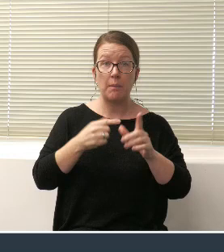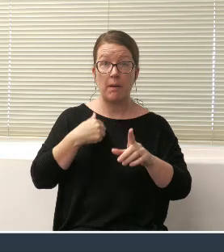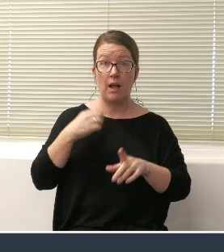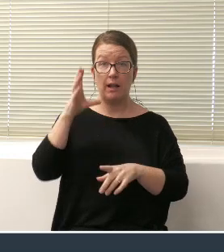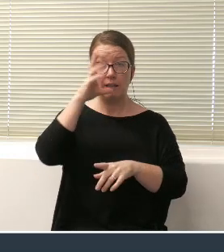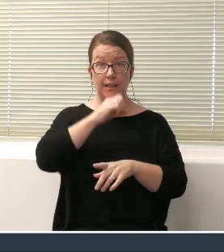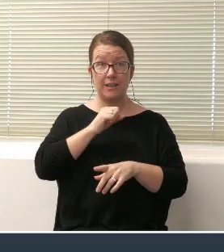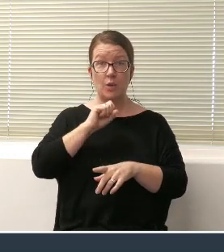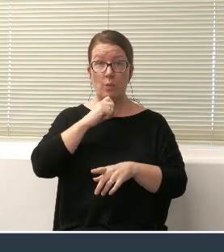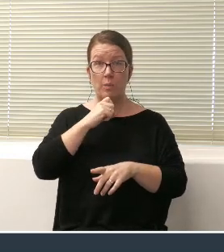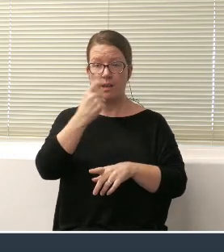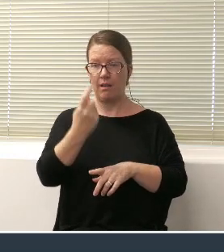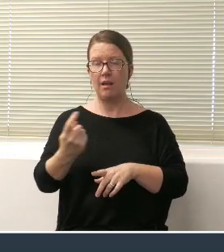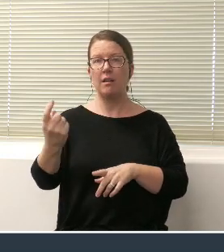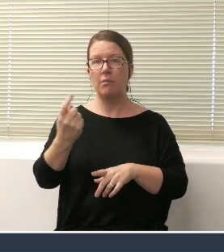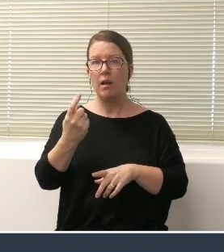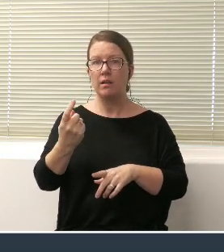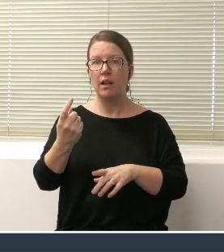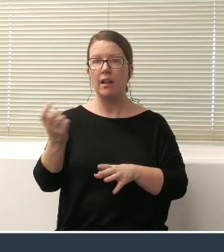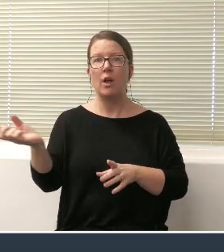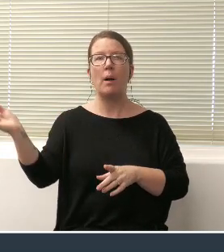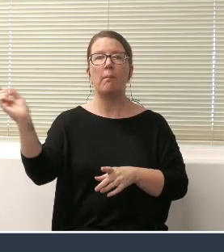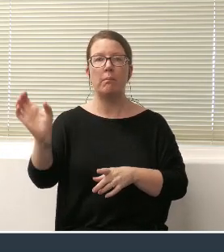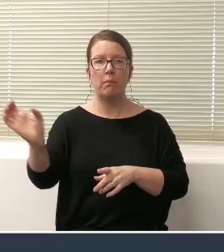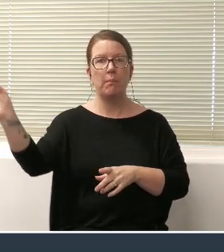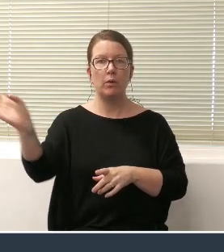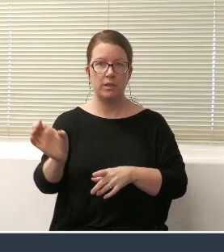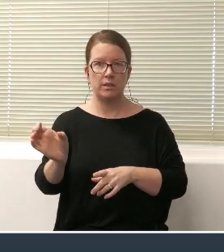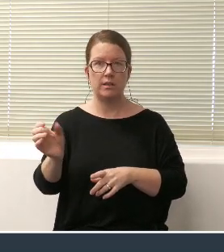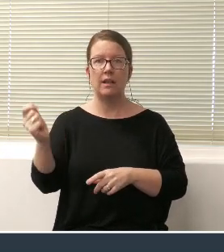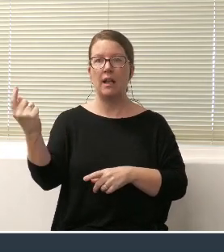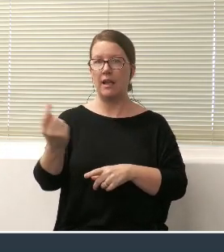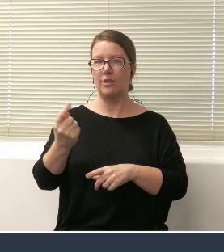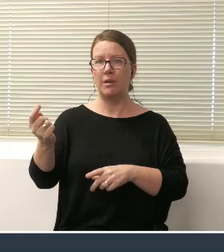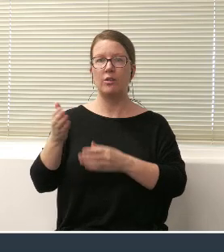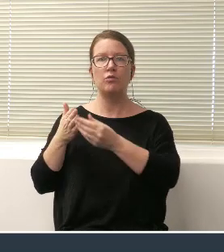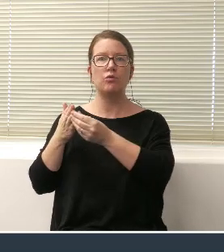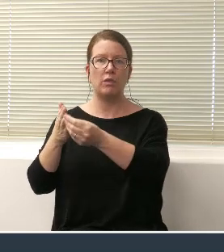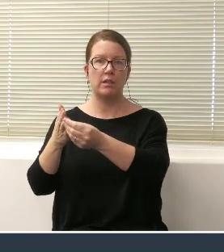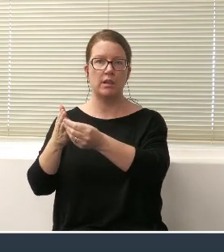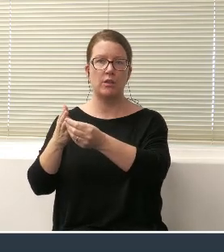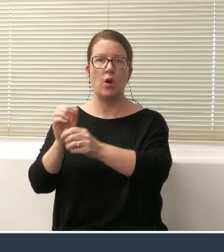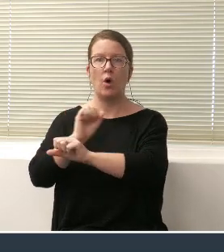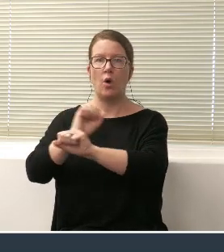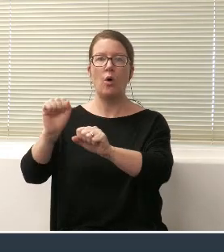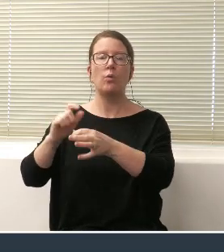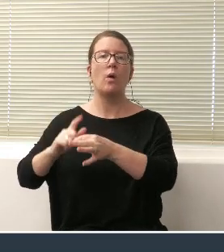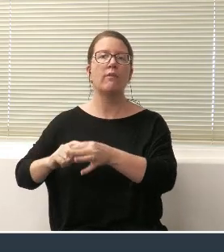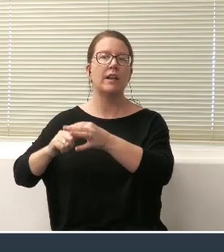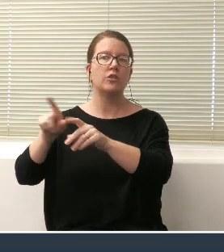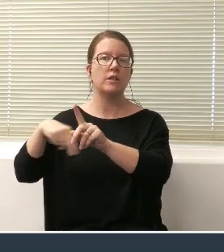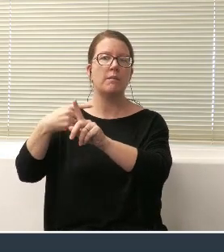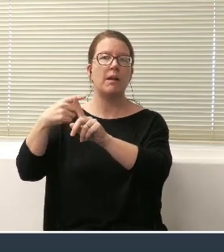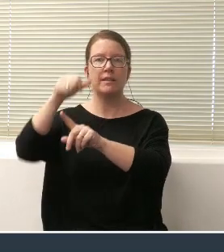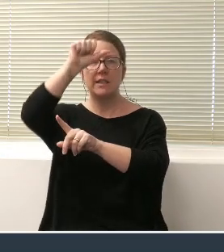be independently appointed independent directors with a suitable professional expertise and qualifications.